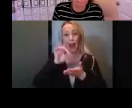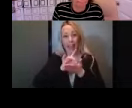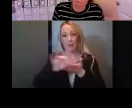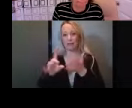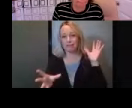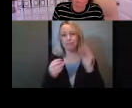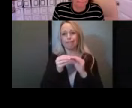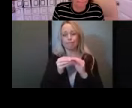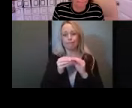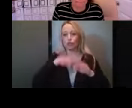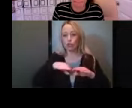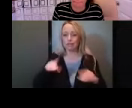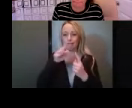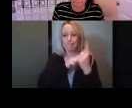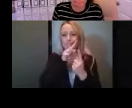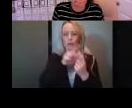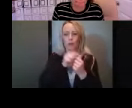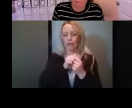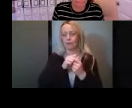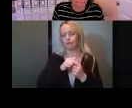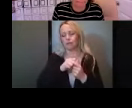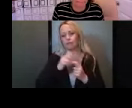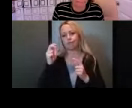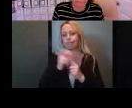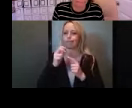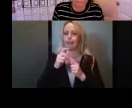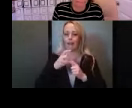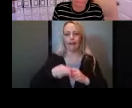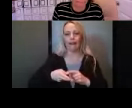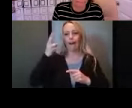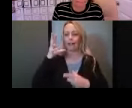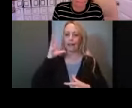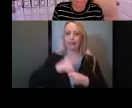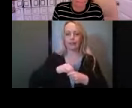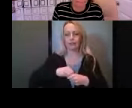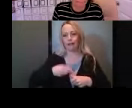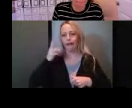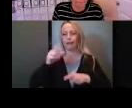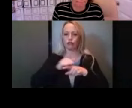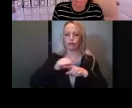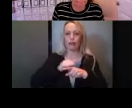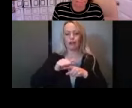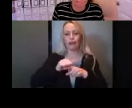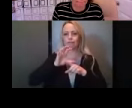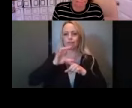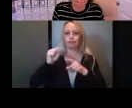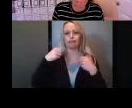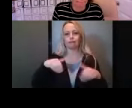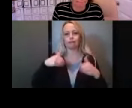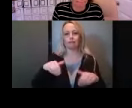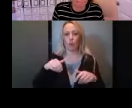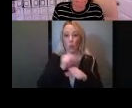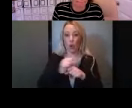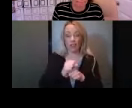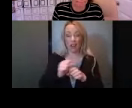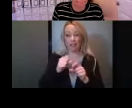children working one-on-one with highly engaging, highly trained instructors, working on one of the skills that's most difficult for them and focusing